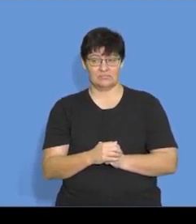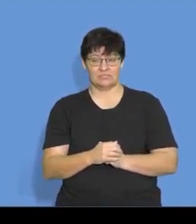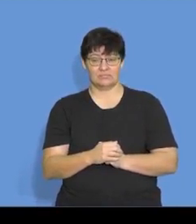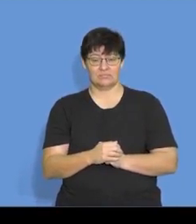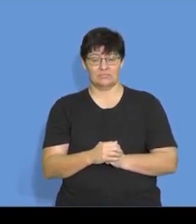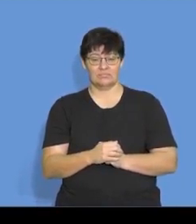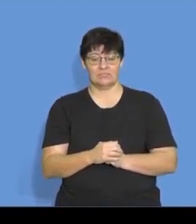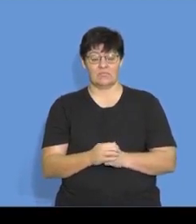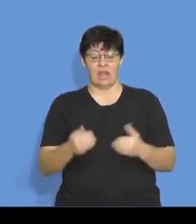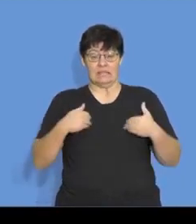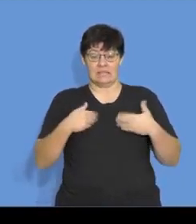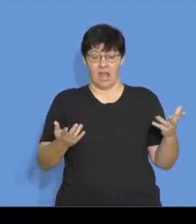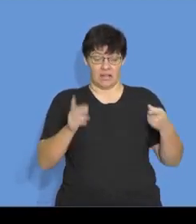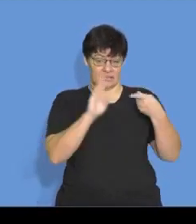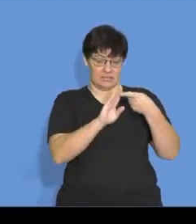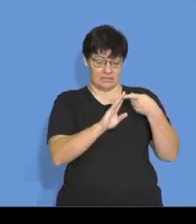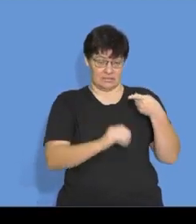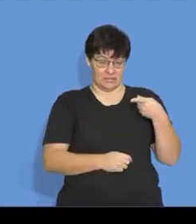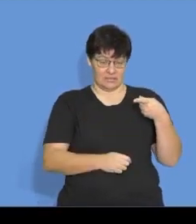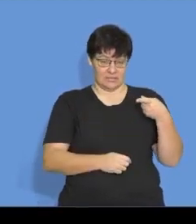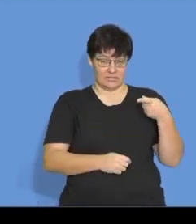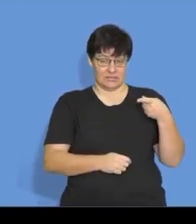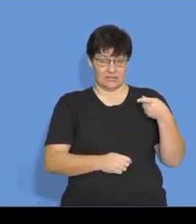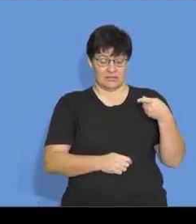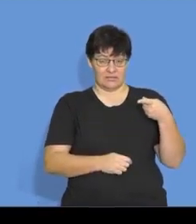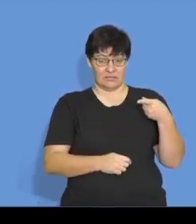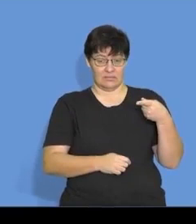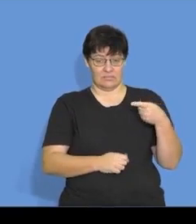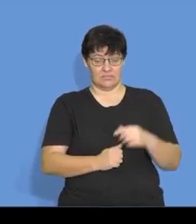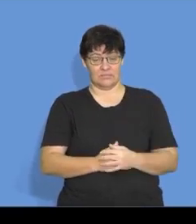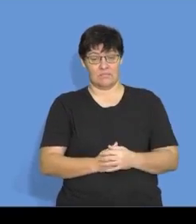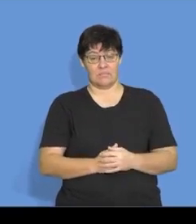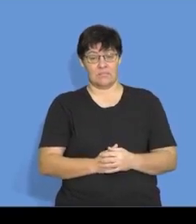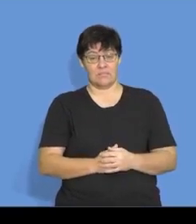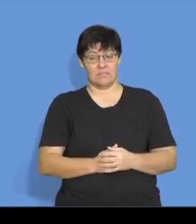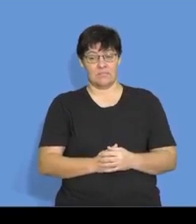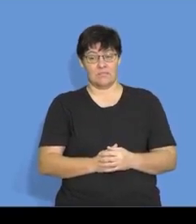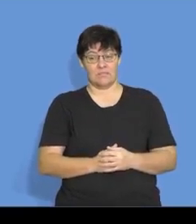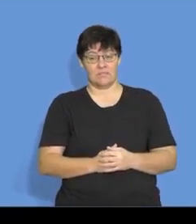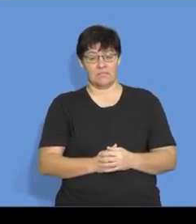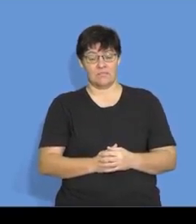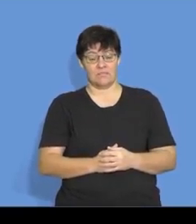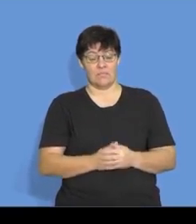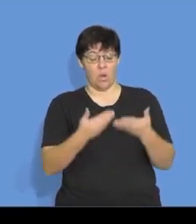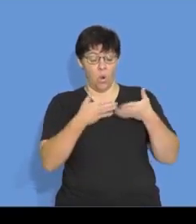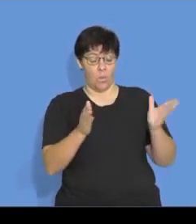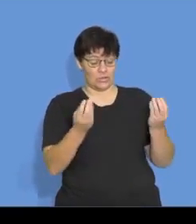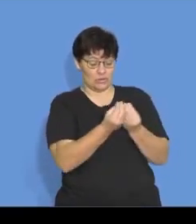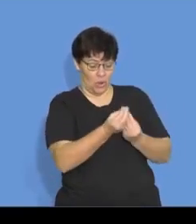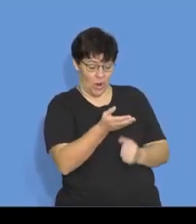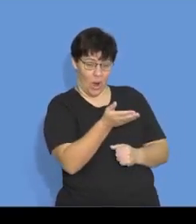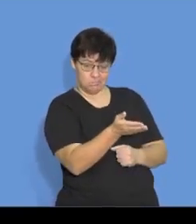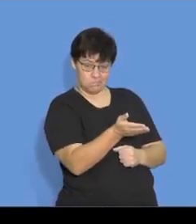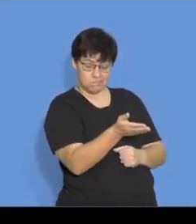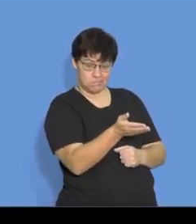You start off with taking the opening stock or your stock